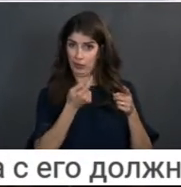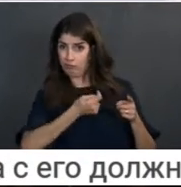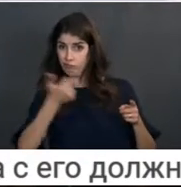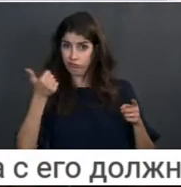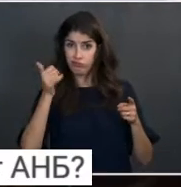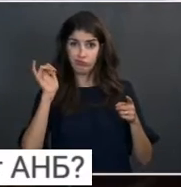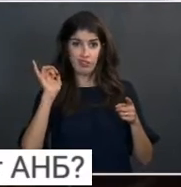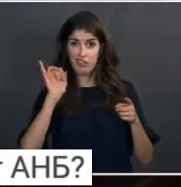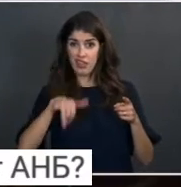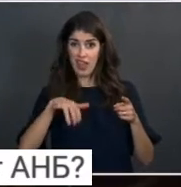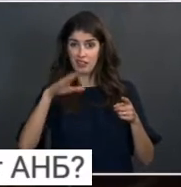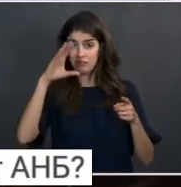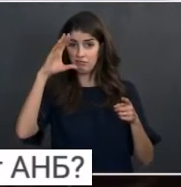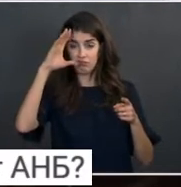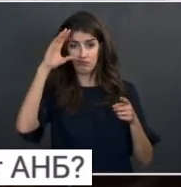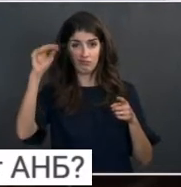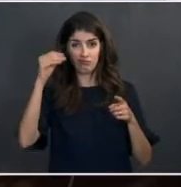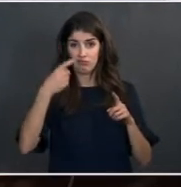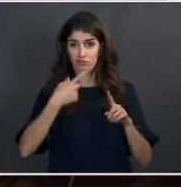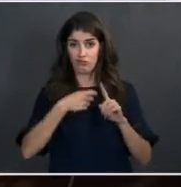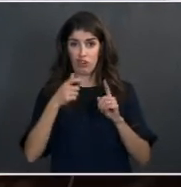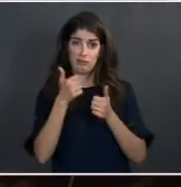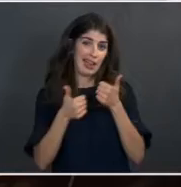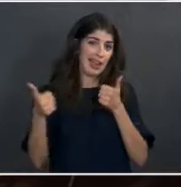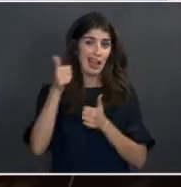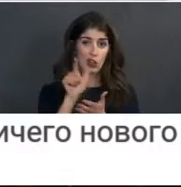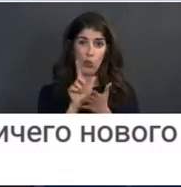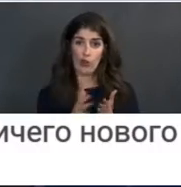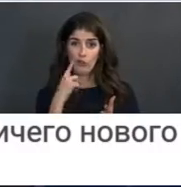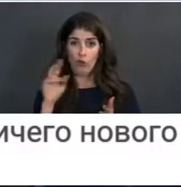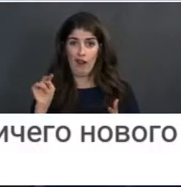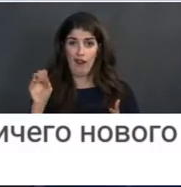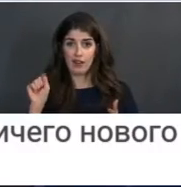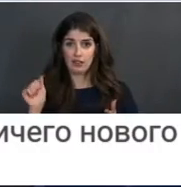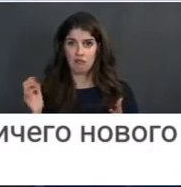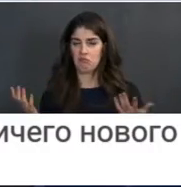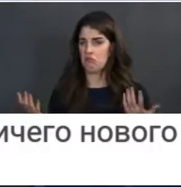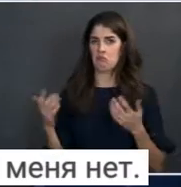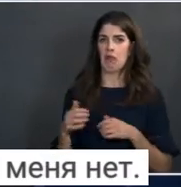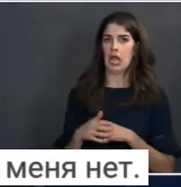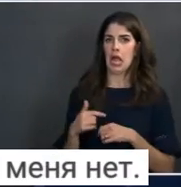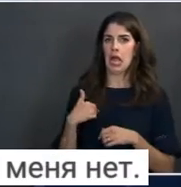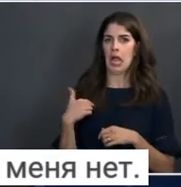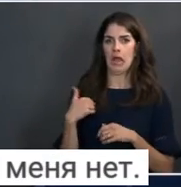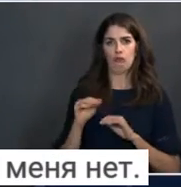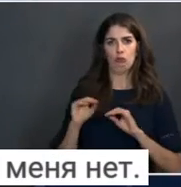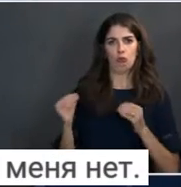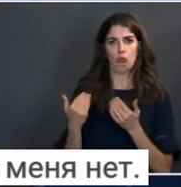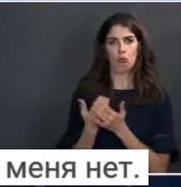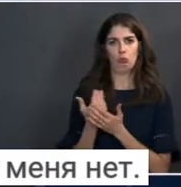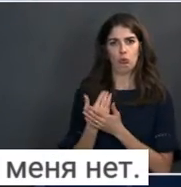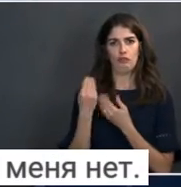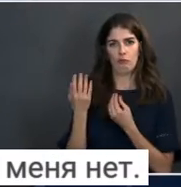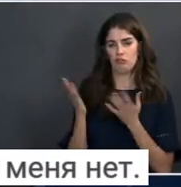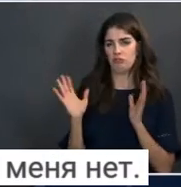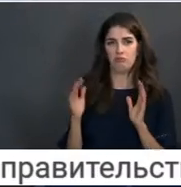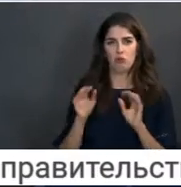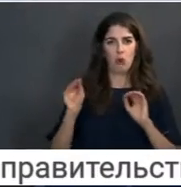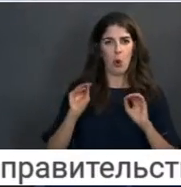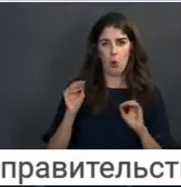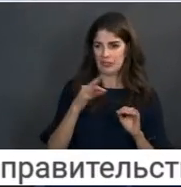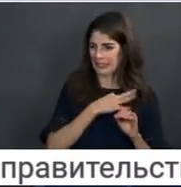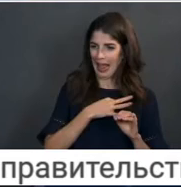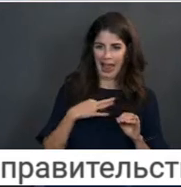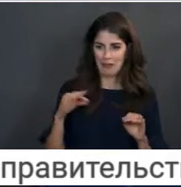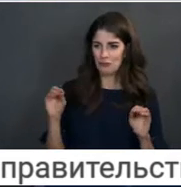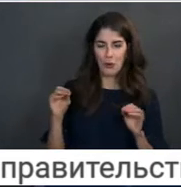Ellis from his position as general counsel of the NSA? I don't have anything new for you on that other than I don't have any personnel announcements.